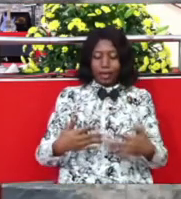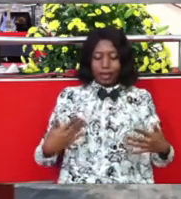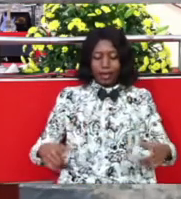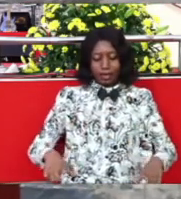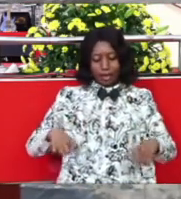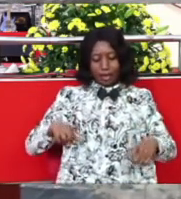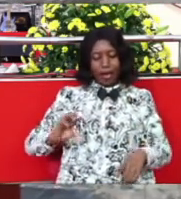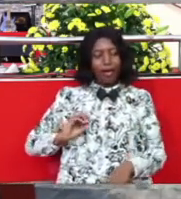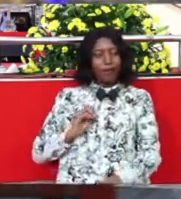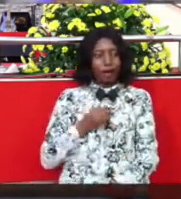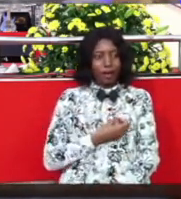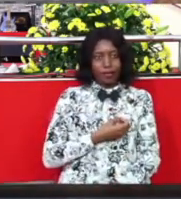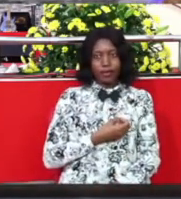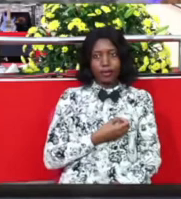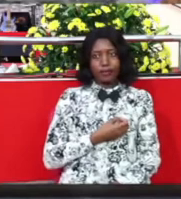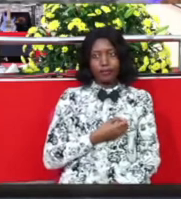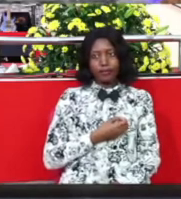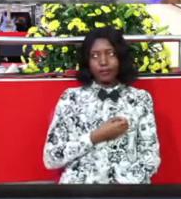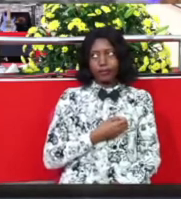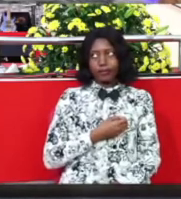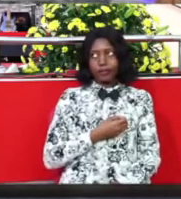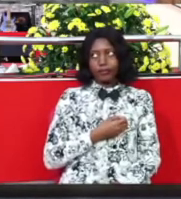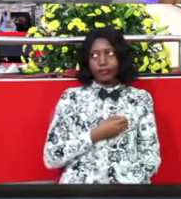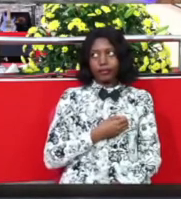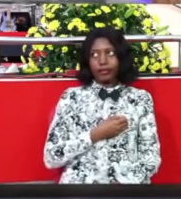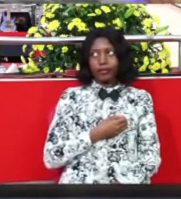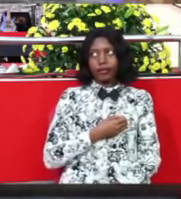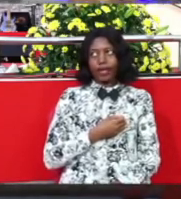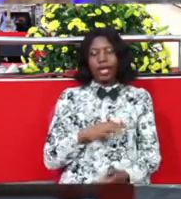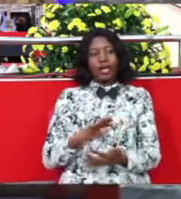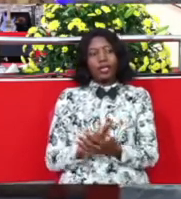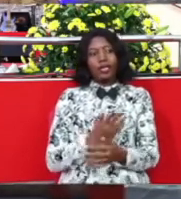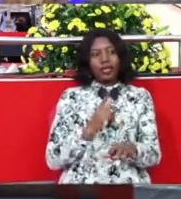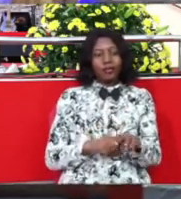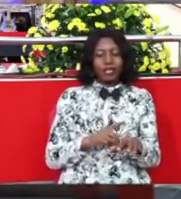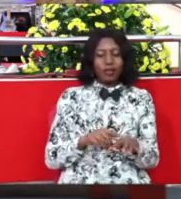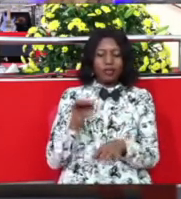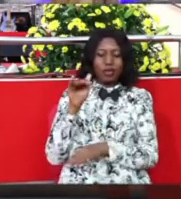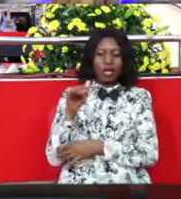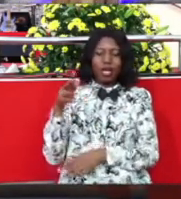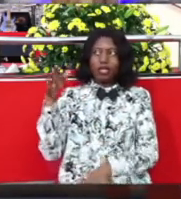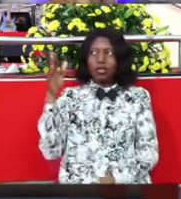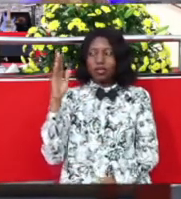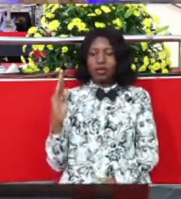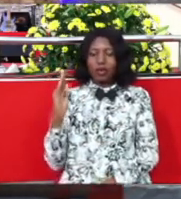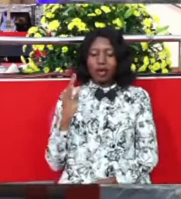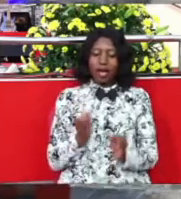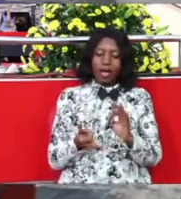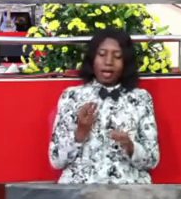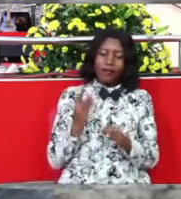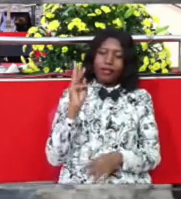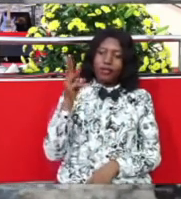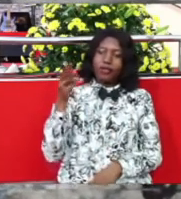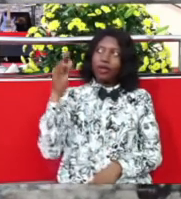many times when we place some signs, we tell God, God, if it is your will, do this. Ha, wakati mwingine tunaambia Mungu